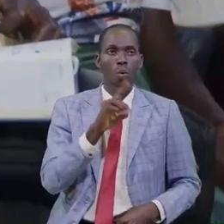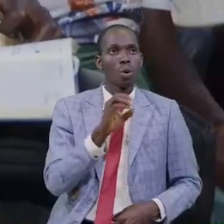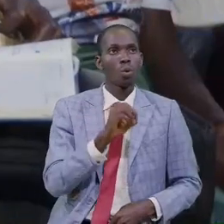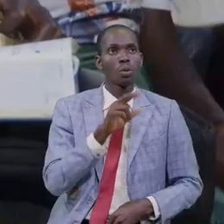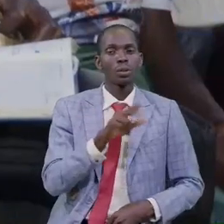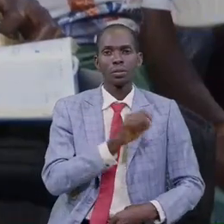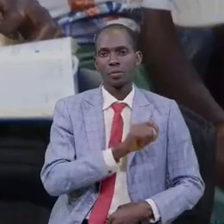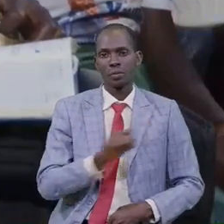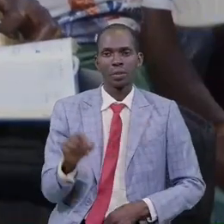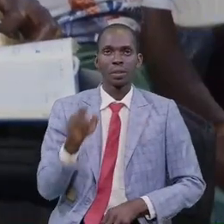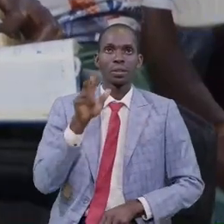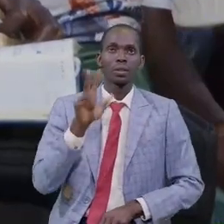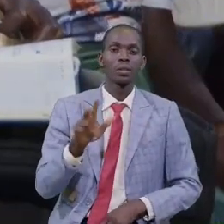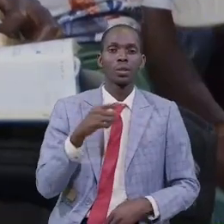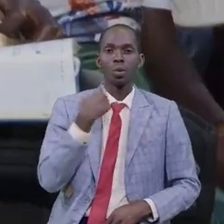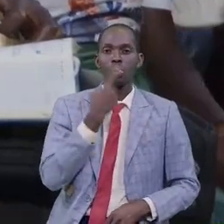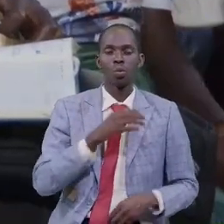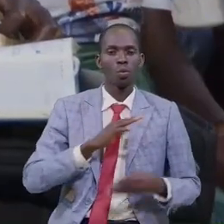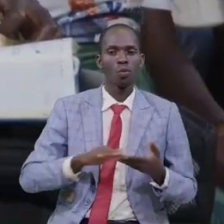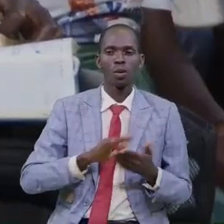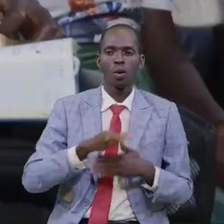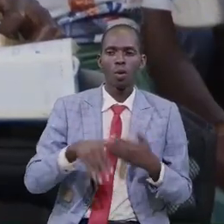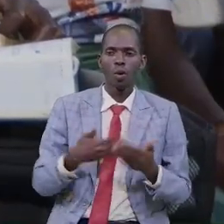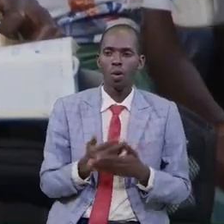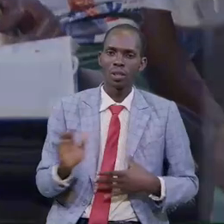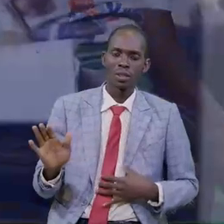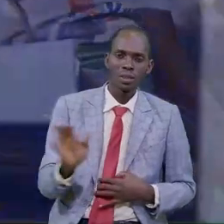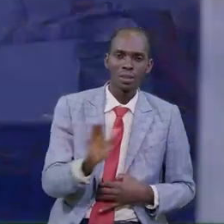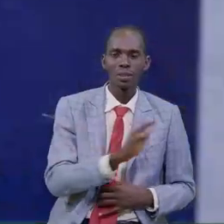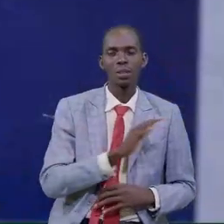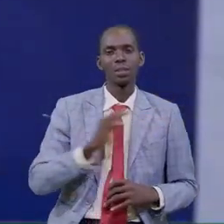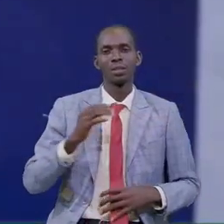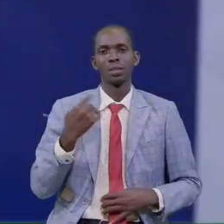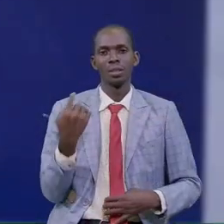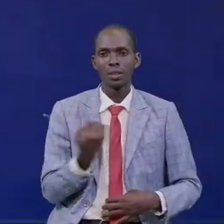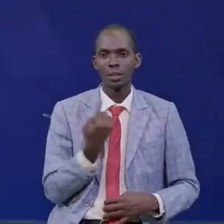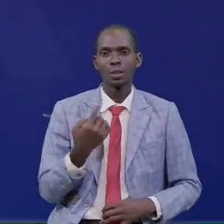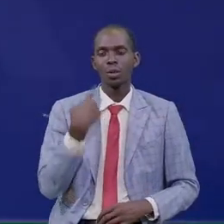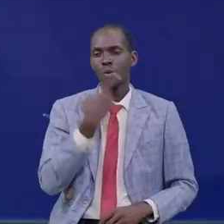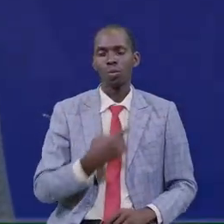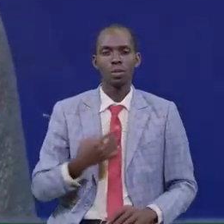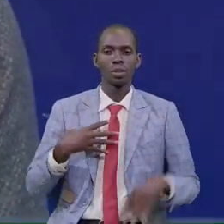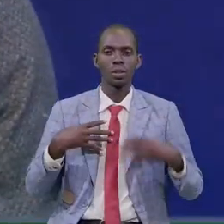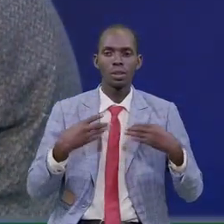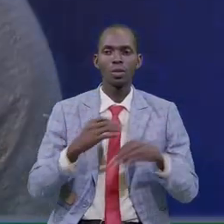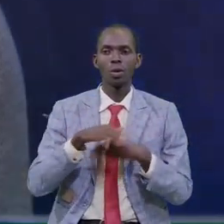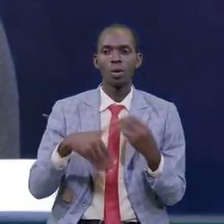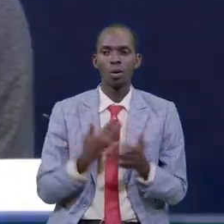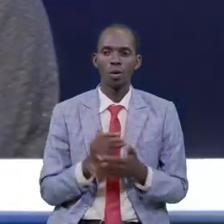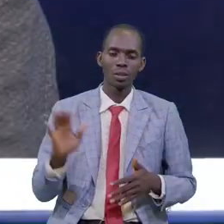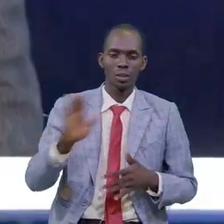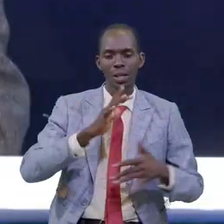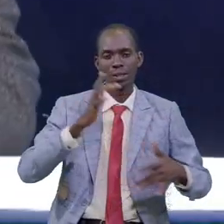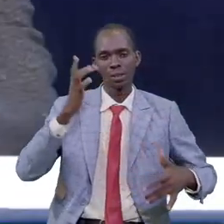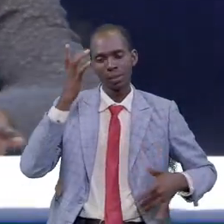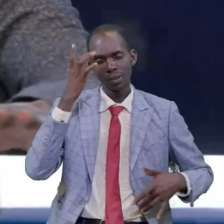forgiveth all thine iniquities, who healeth all thy diseases. Celui qui pardonne toutes tes iniquités,